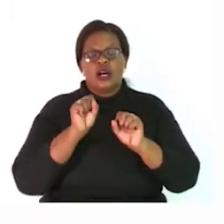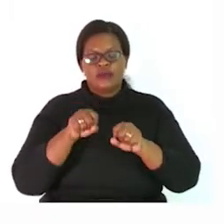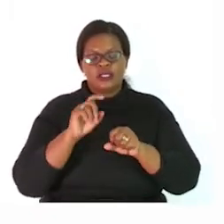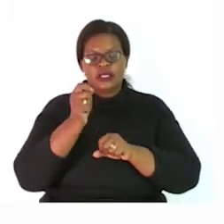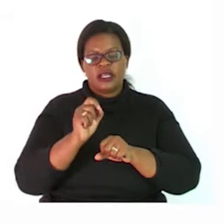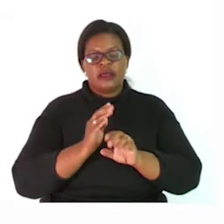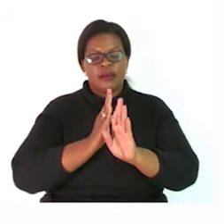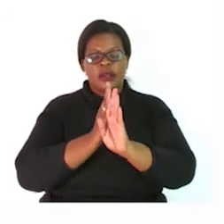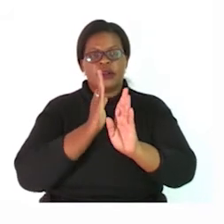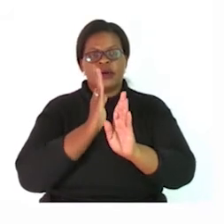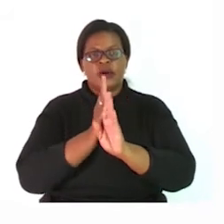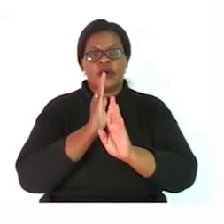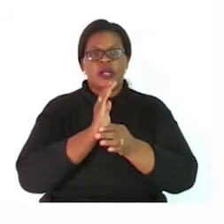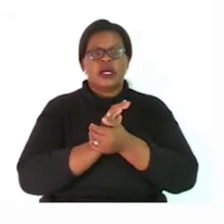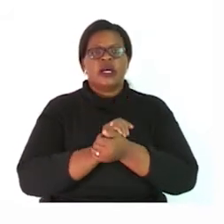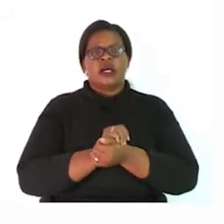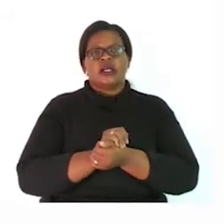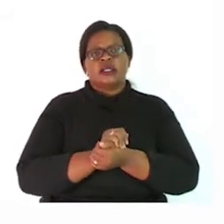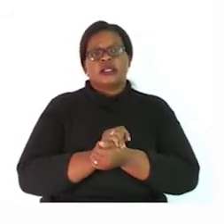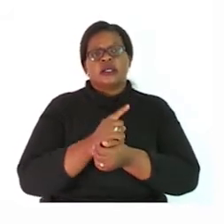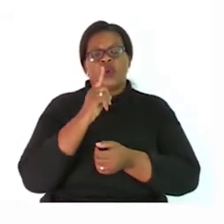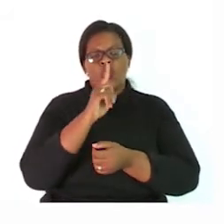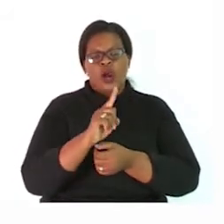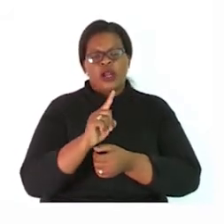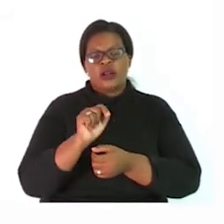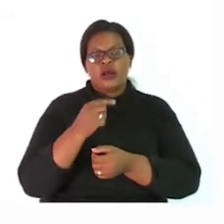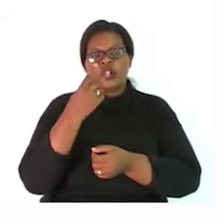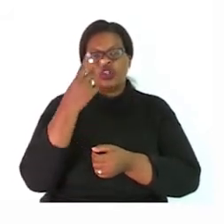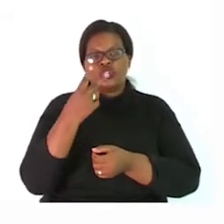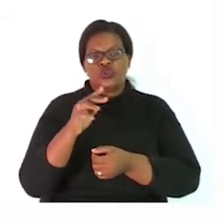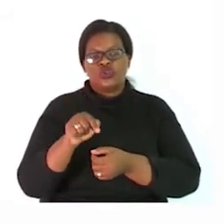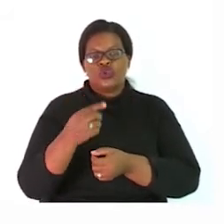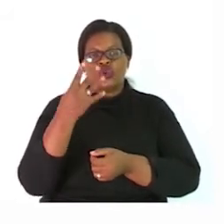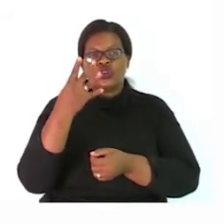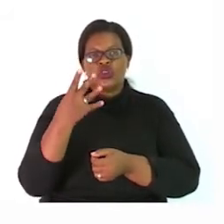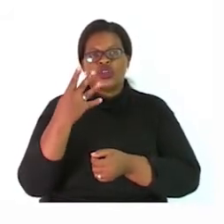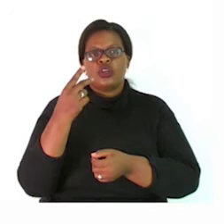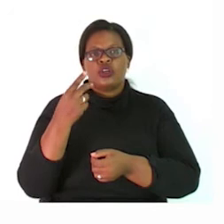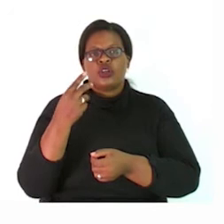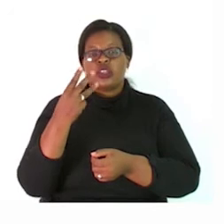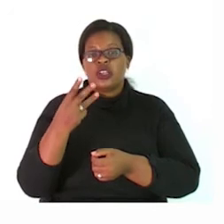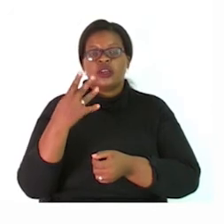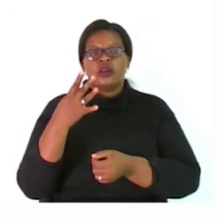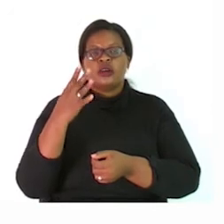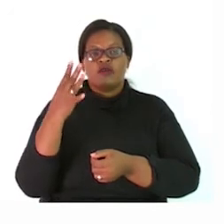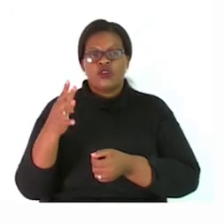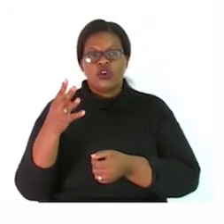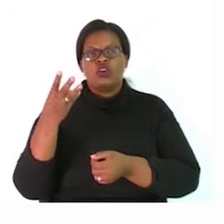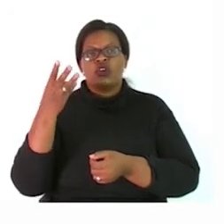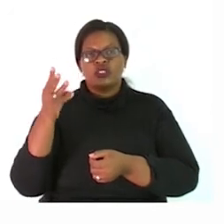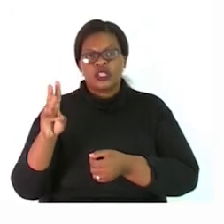order. And so 1, 2, 3, 4, 6,